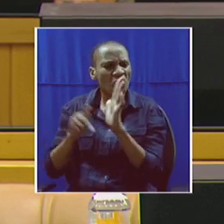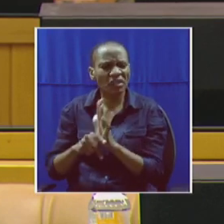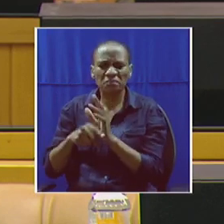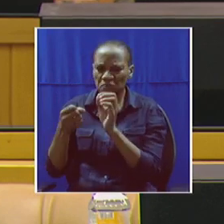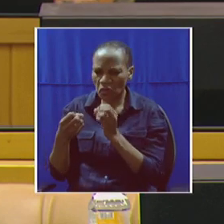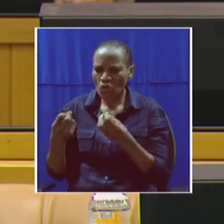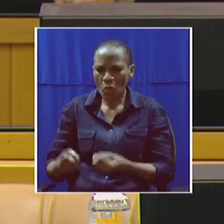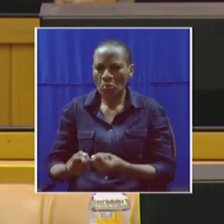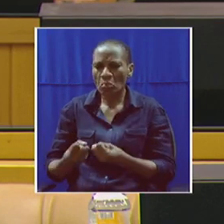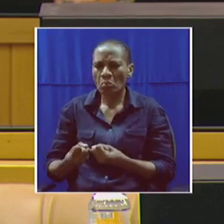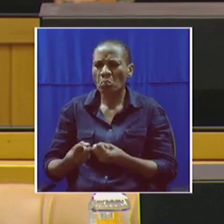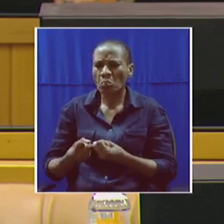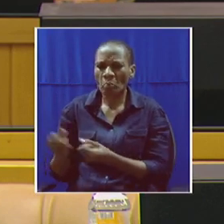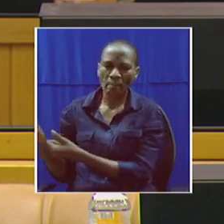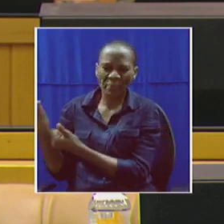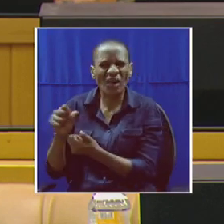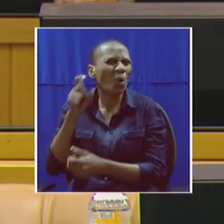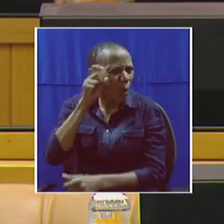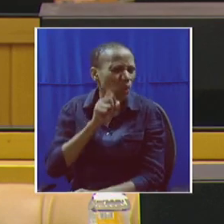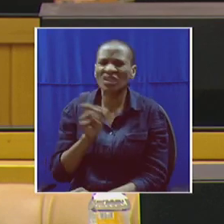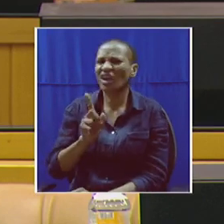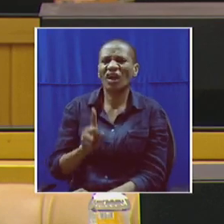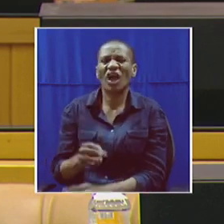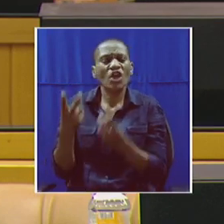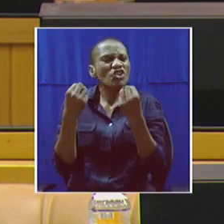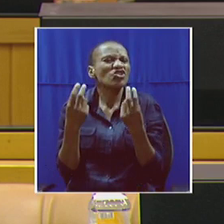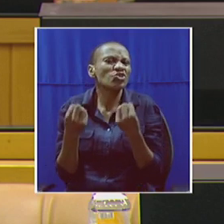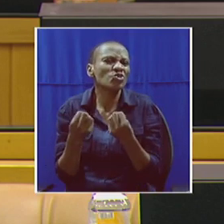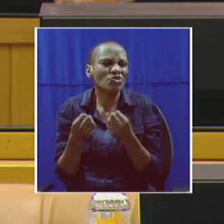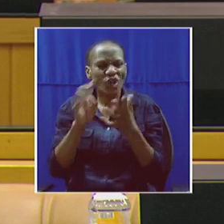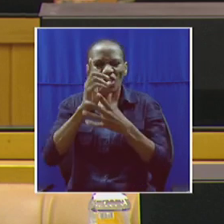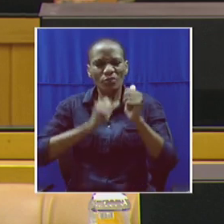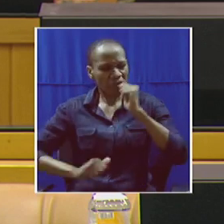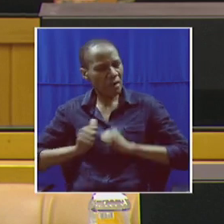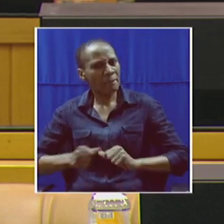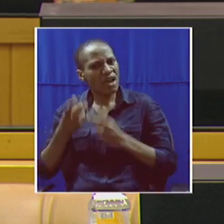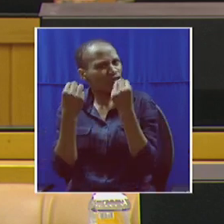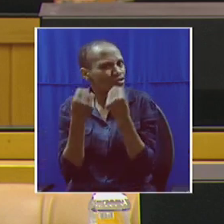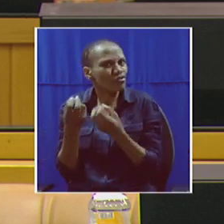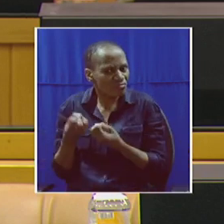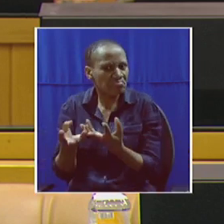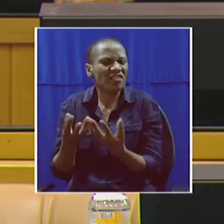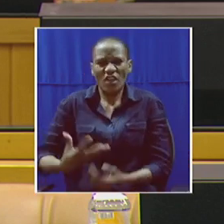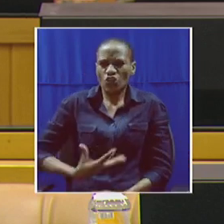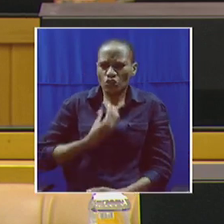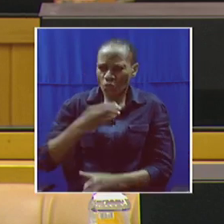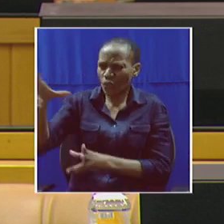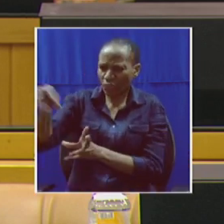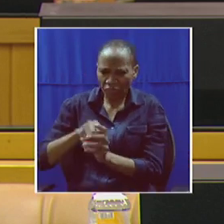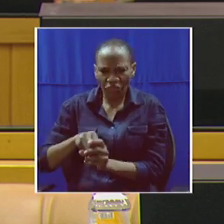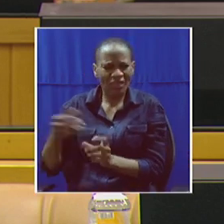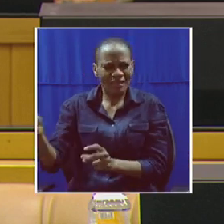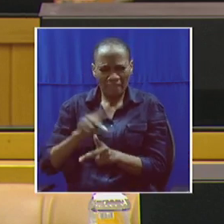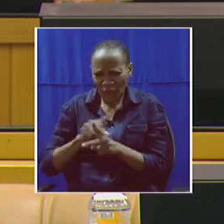bring back M we don't repeat other dramas but we bring young people in the